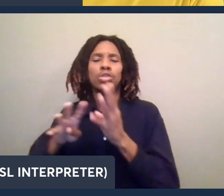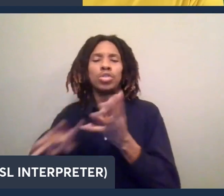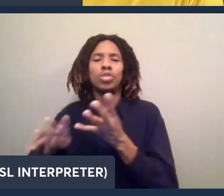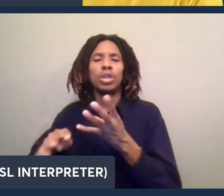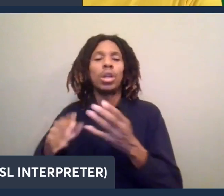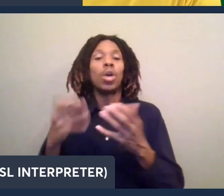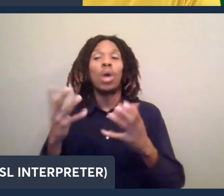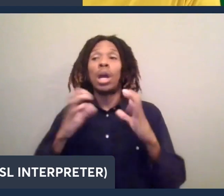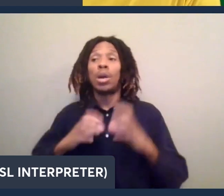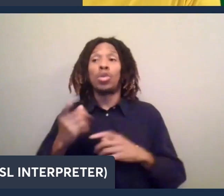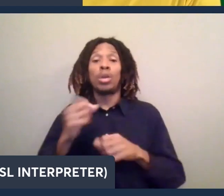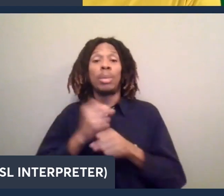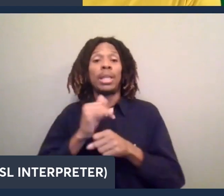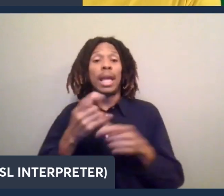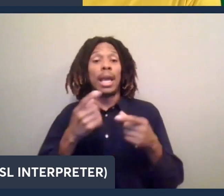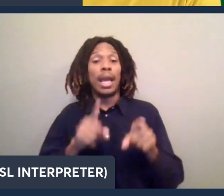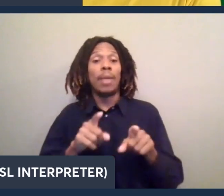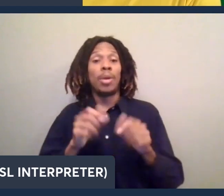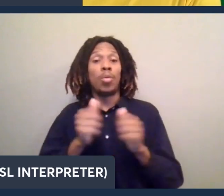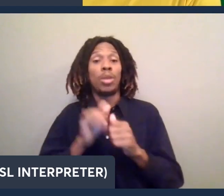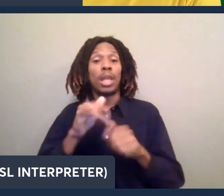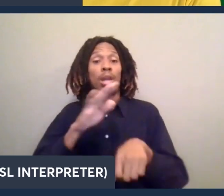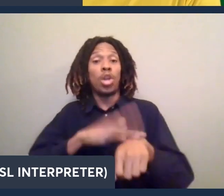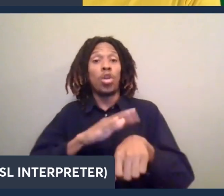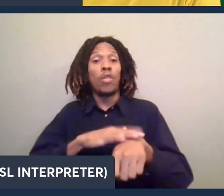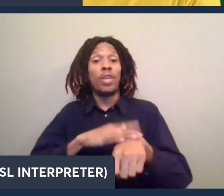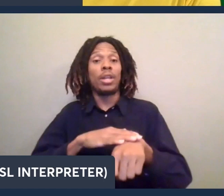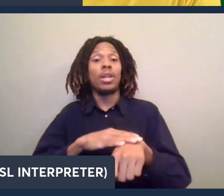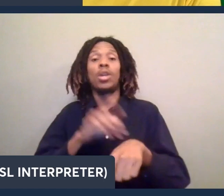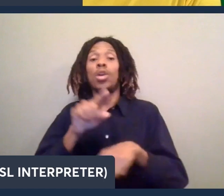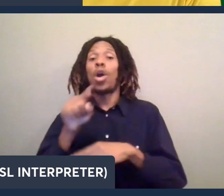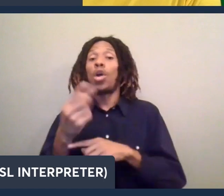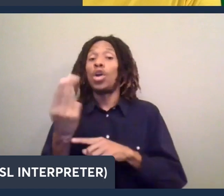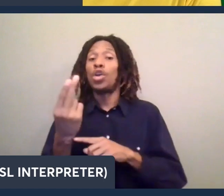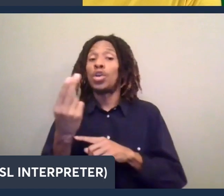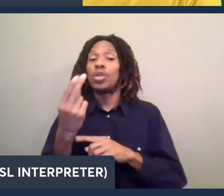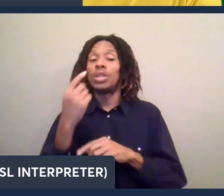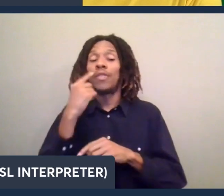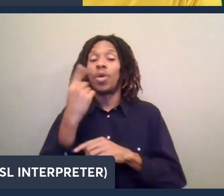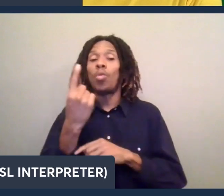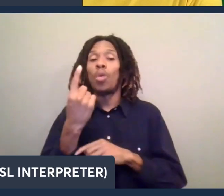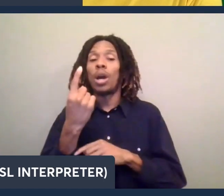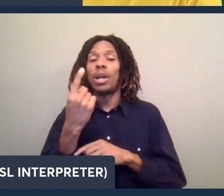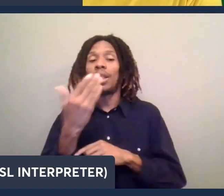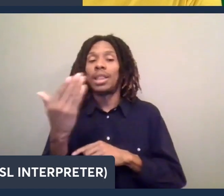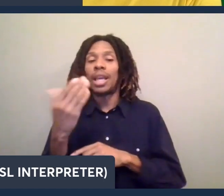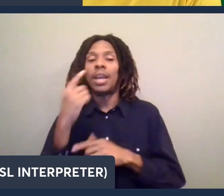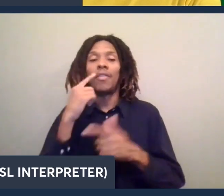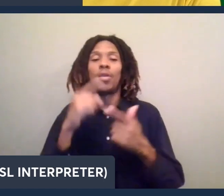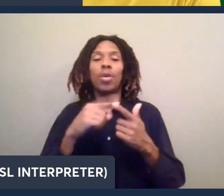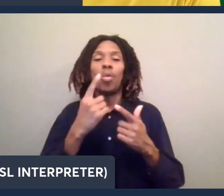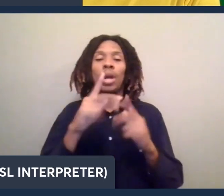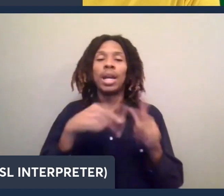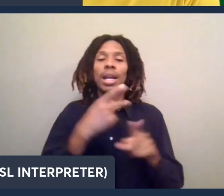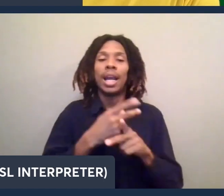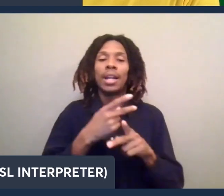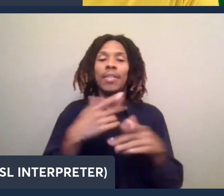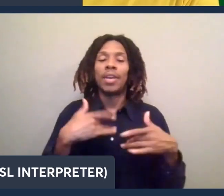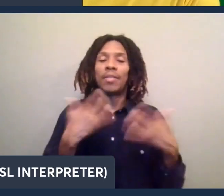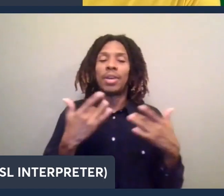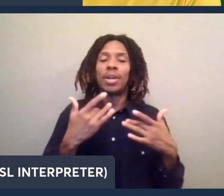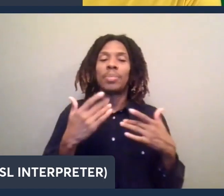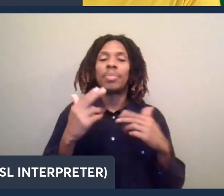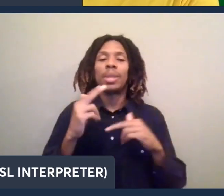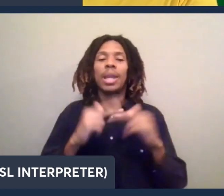happen with S3 event notification, which you can only use for one destination for one event type only, is to build this